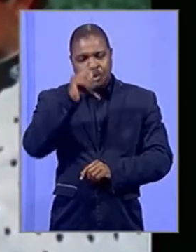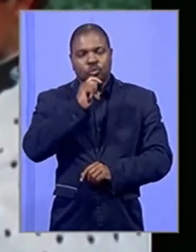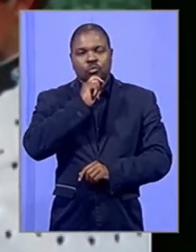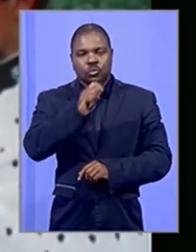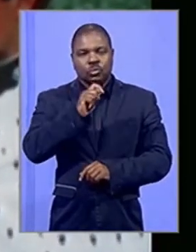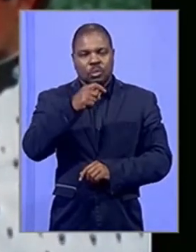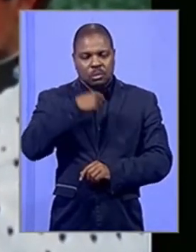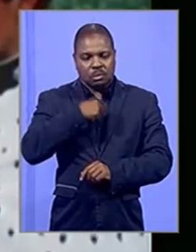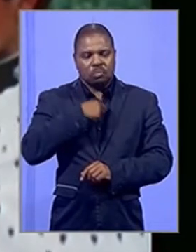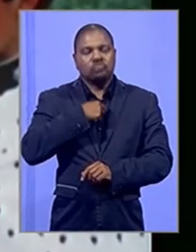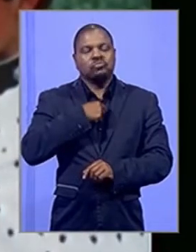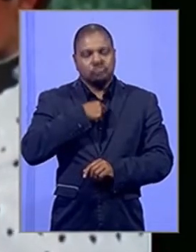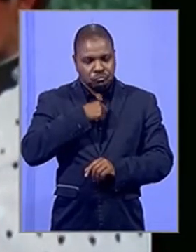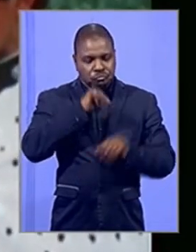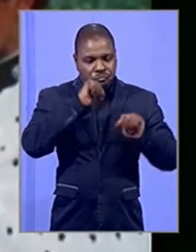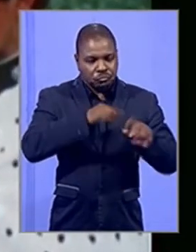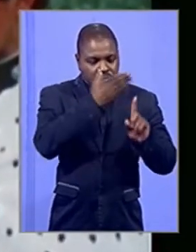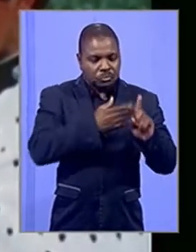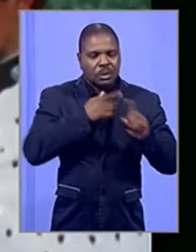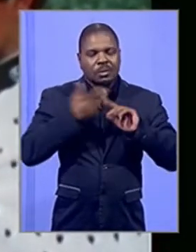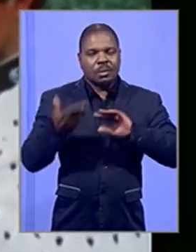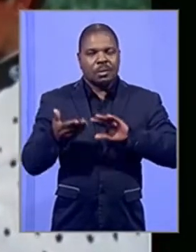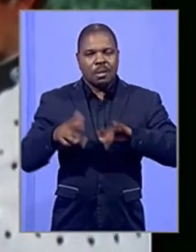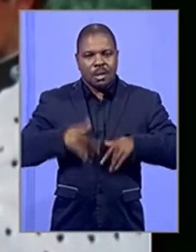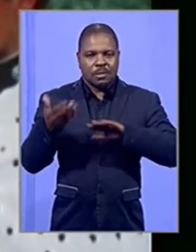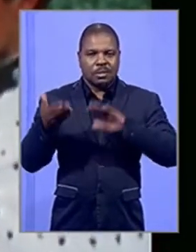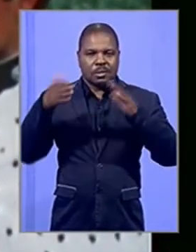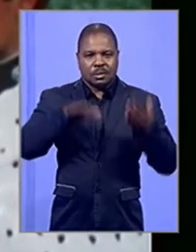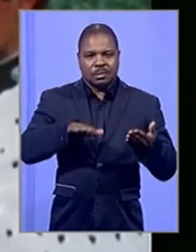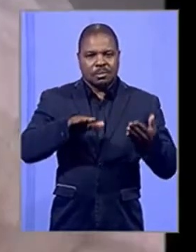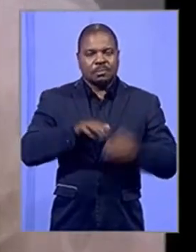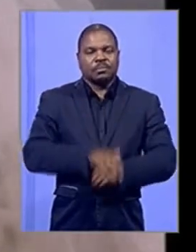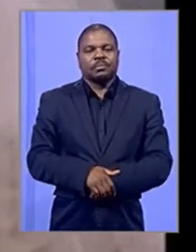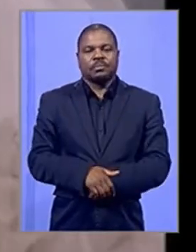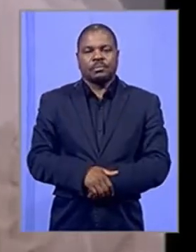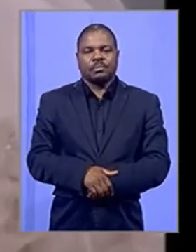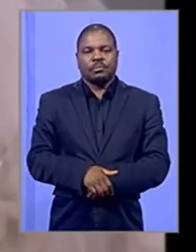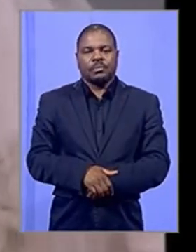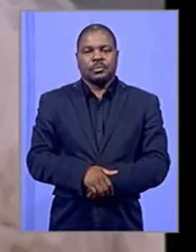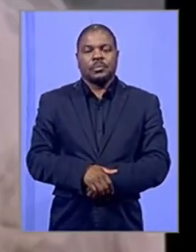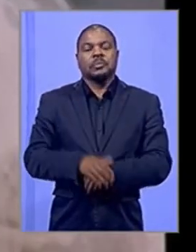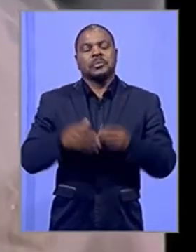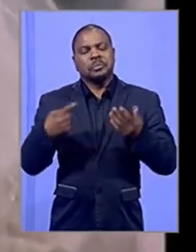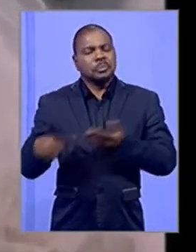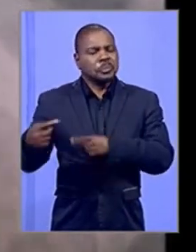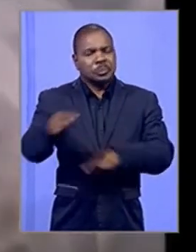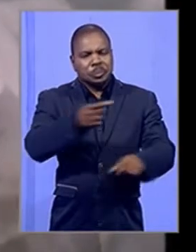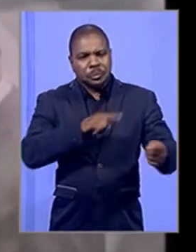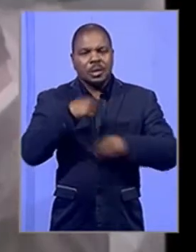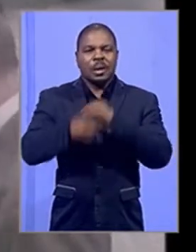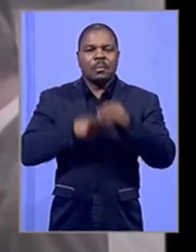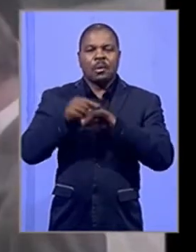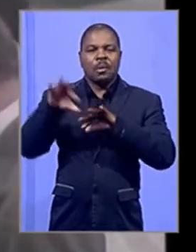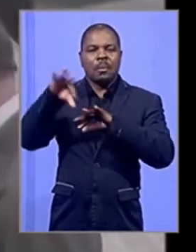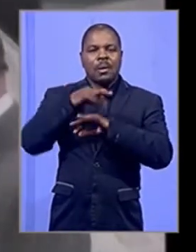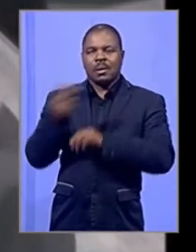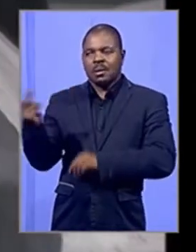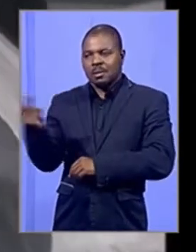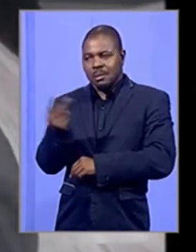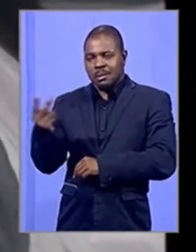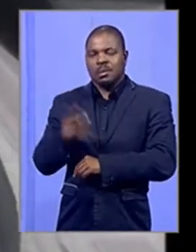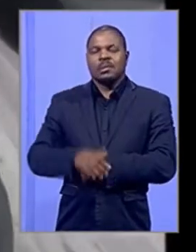will bear unto thee, to live and die against all manner of folks. Morago ga dipolelopolelo mabapi le lenyalo la bona, ntlo